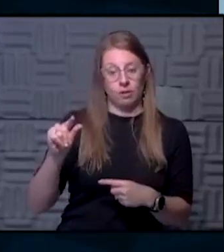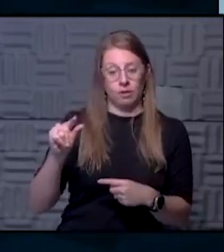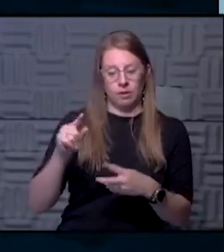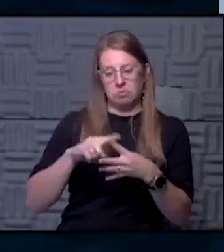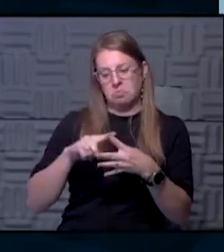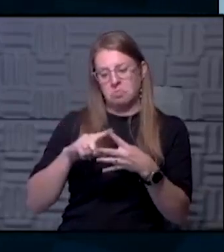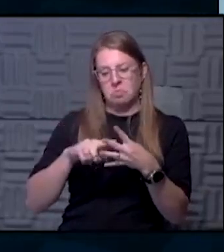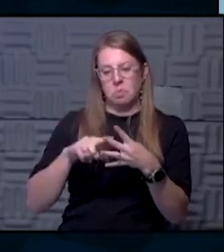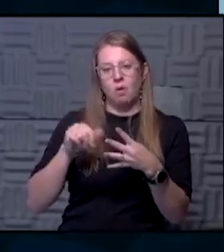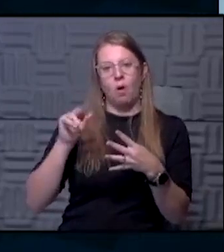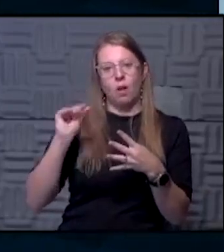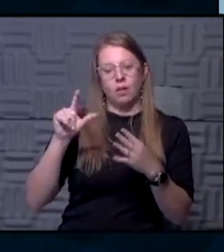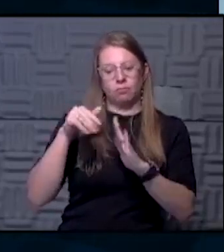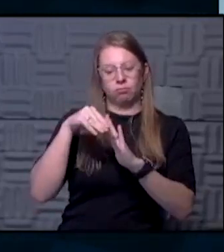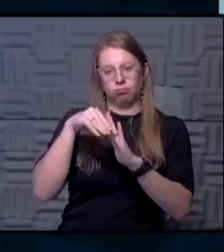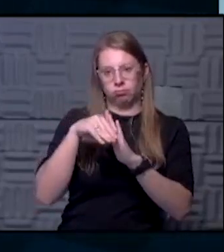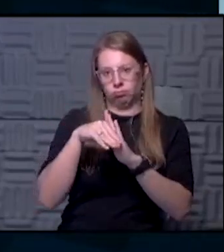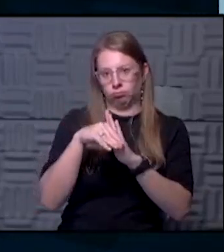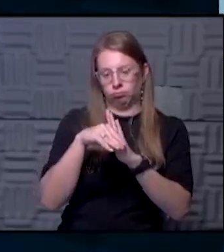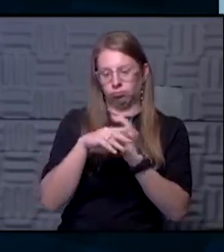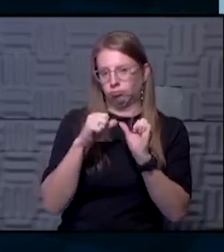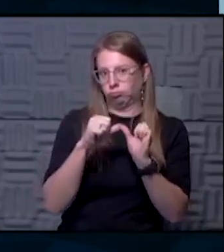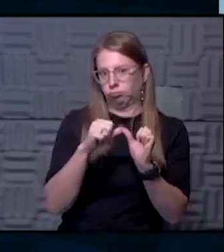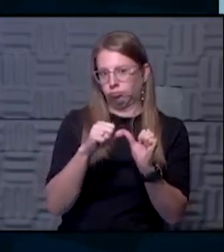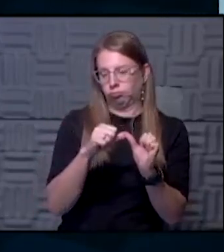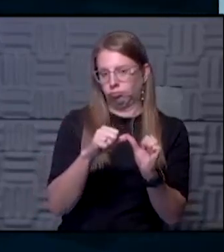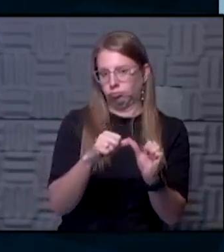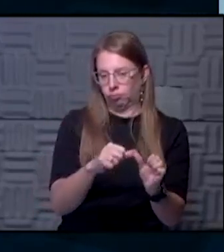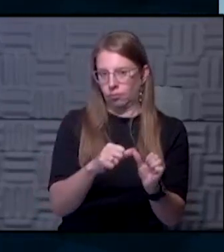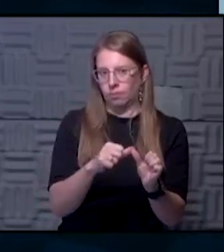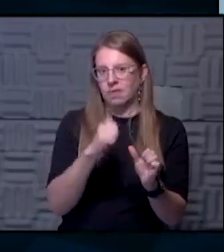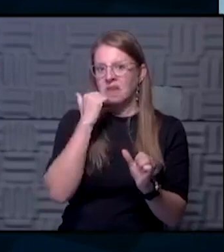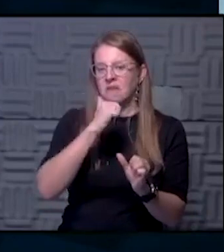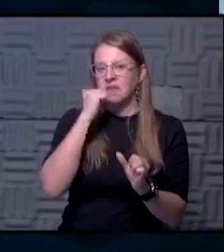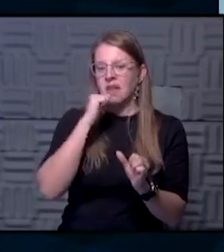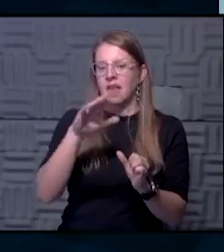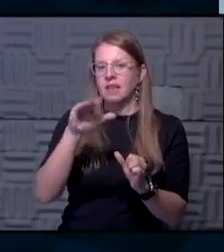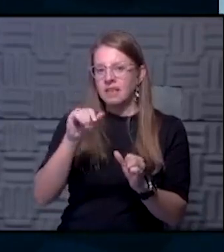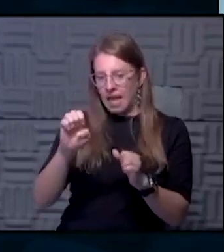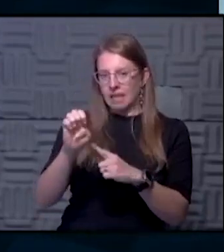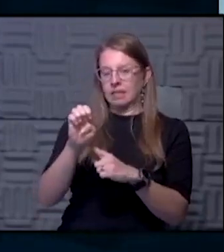we've been dropping consistently in our daily case rates.